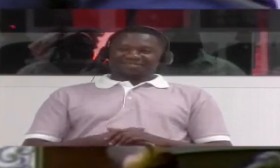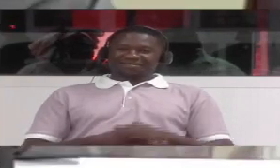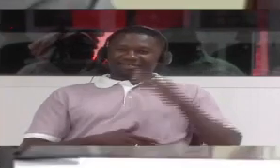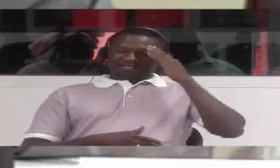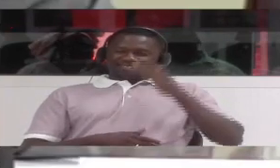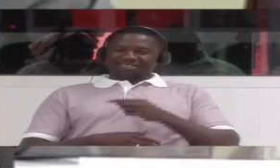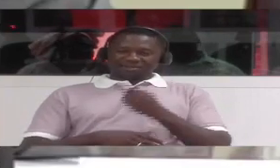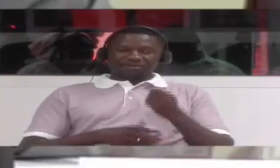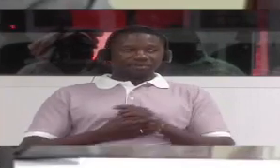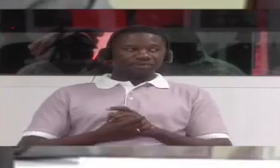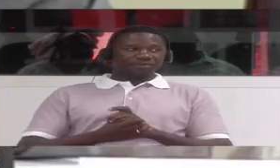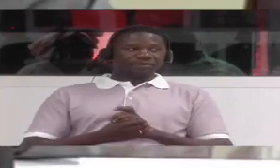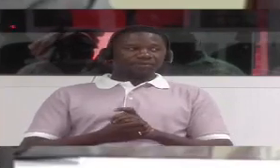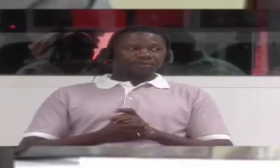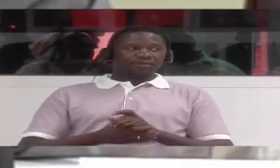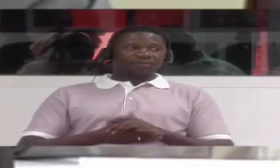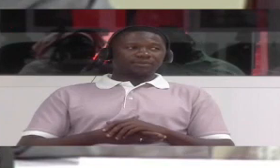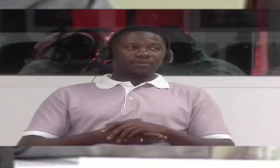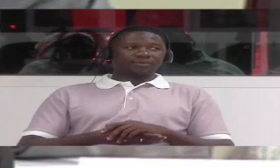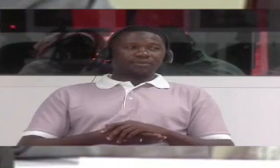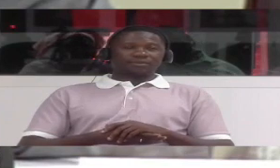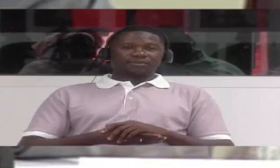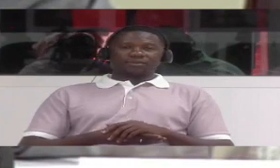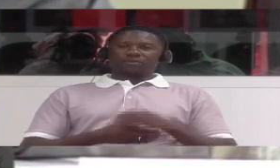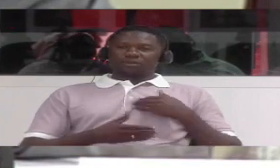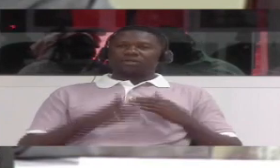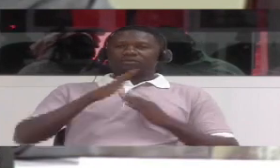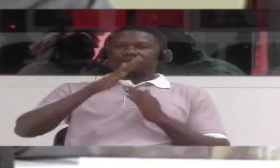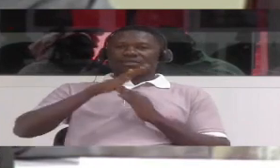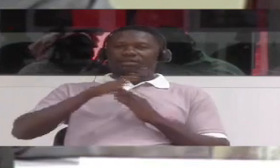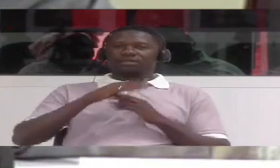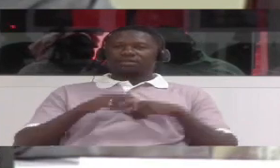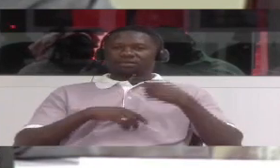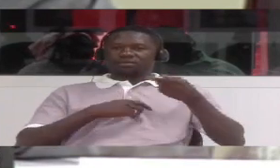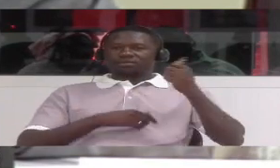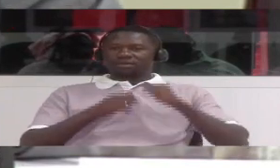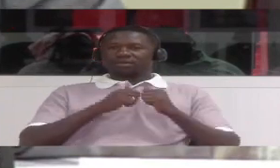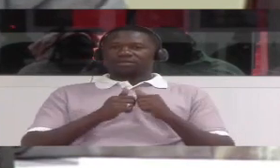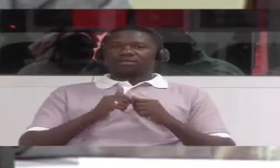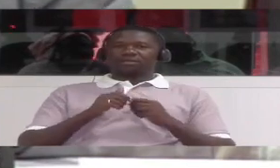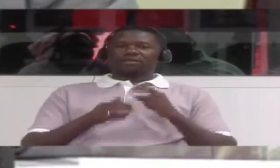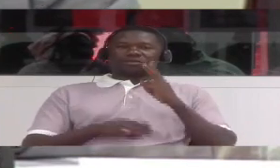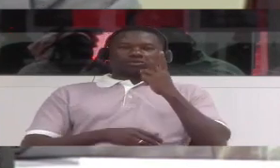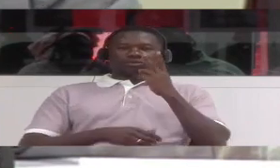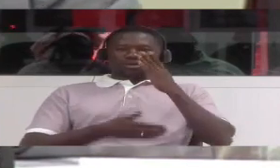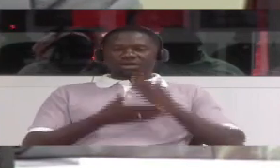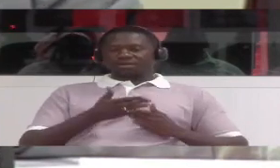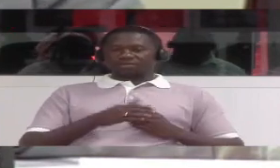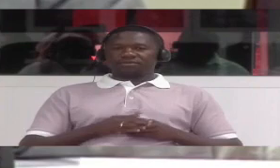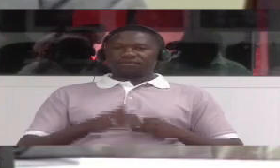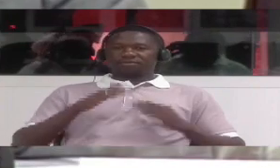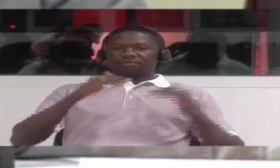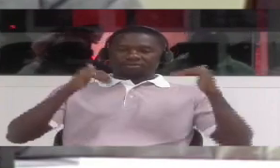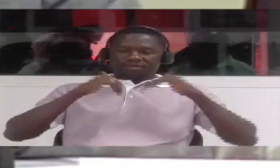Thank you. So we would take a break and then come back at 2:30. Meeting is adjourned. Thank you.